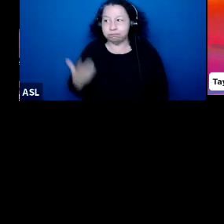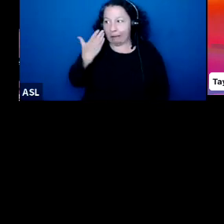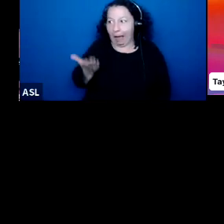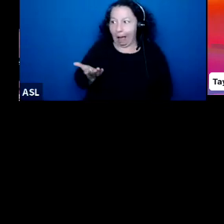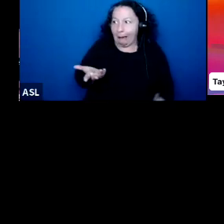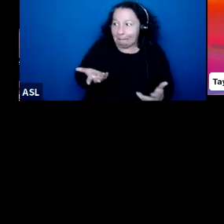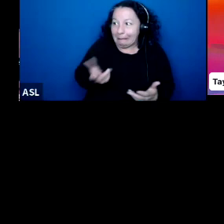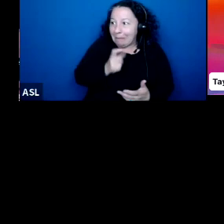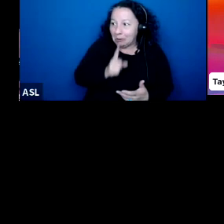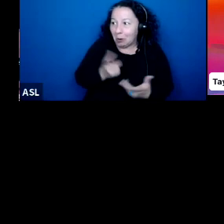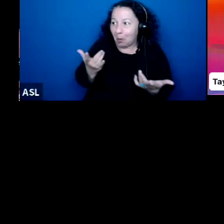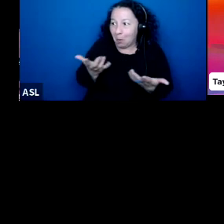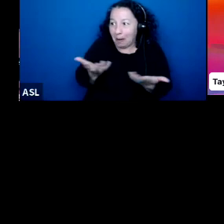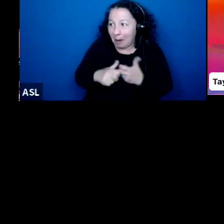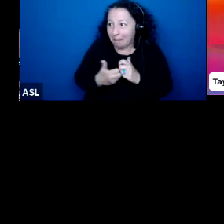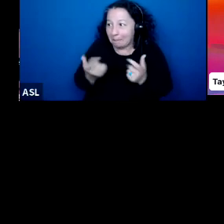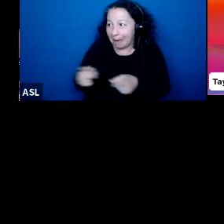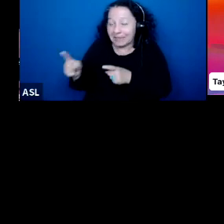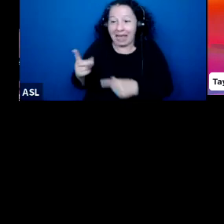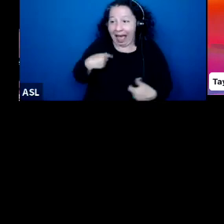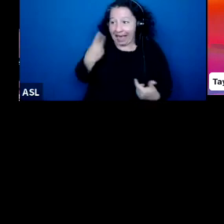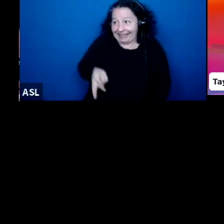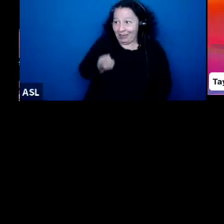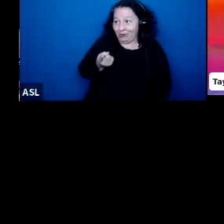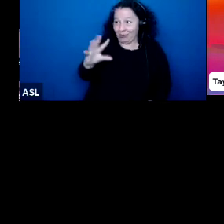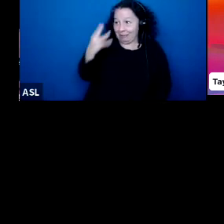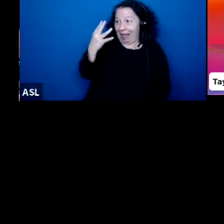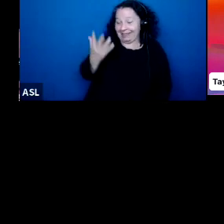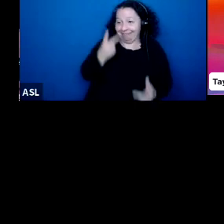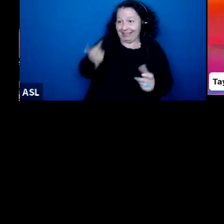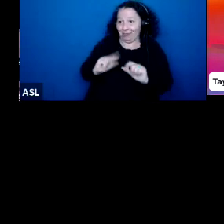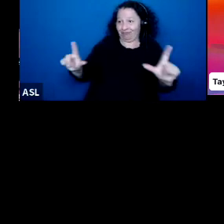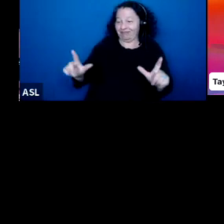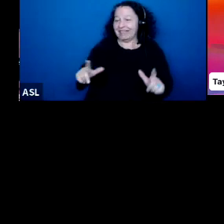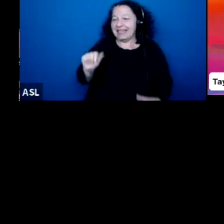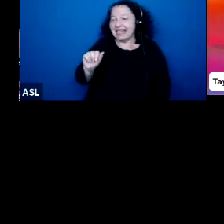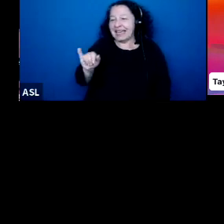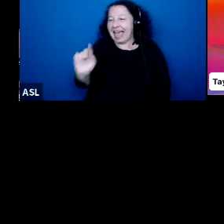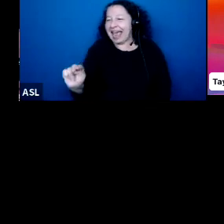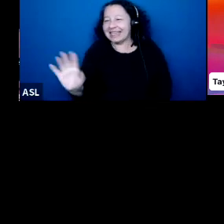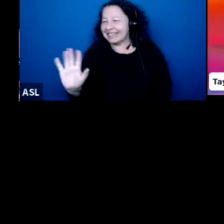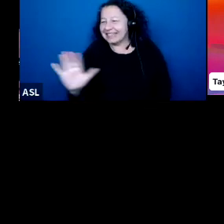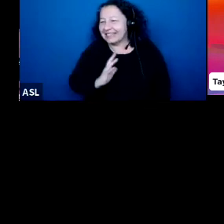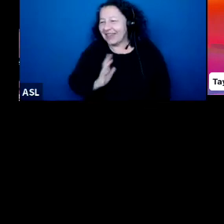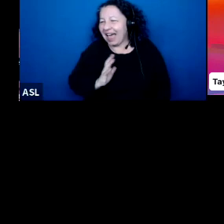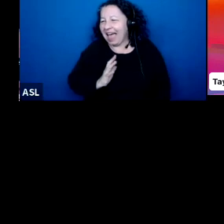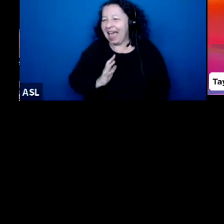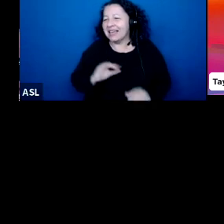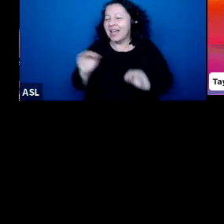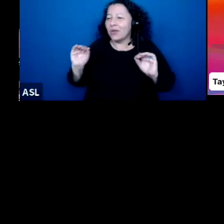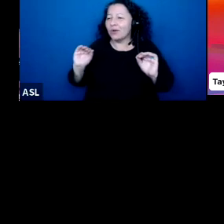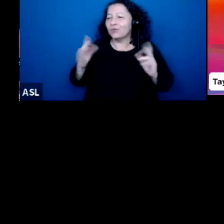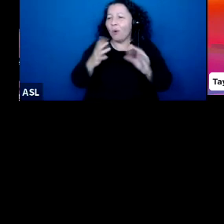spotlit. And Aiden, it's okay. There's no form. There's actually a survey at the end. So once you exit the